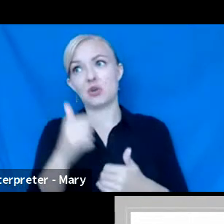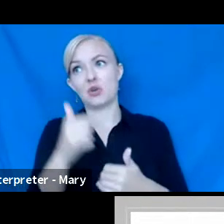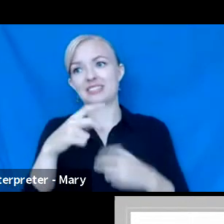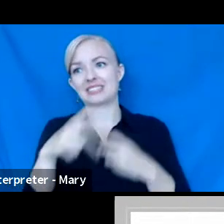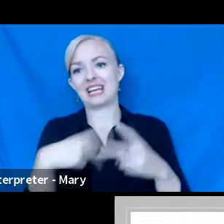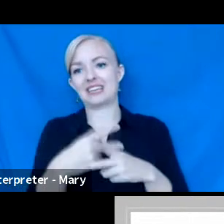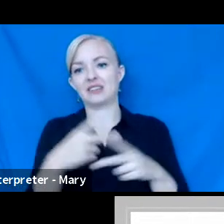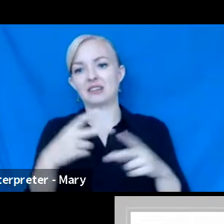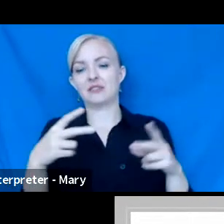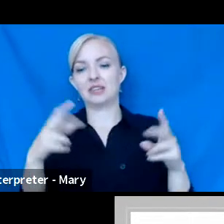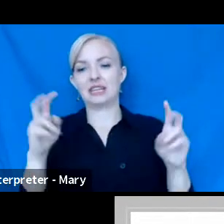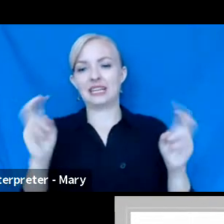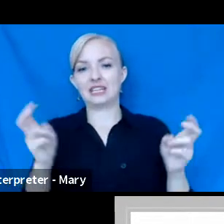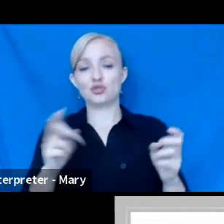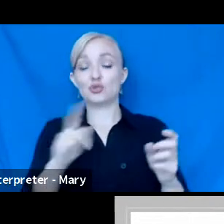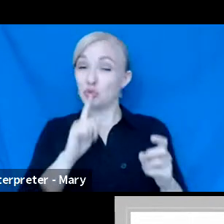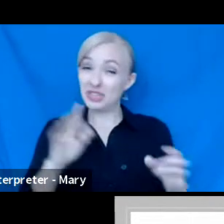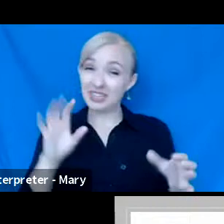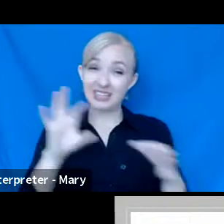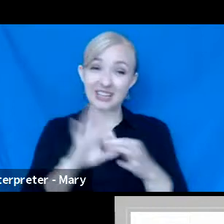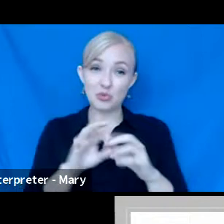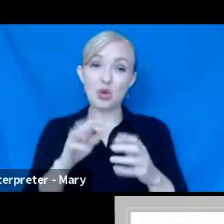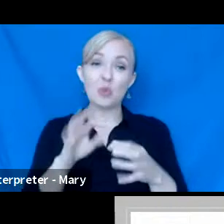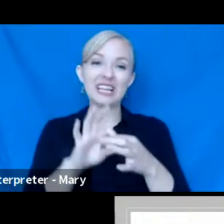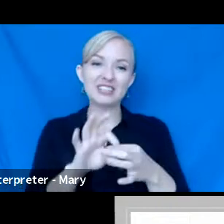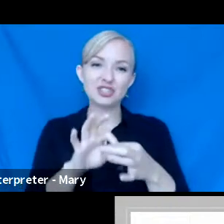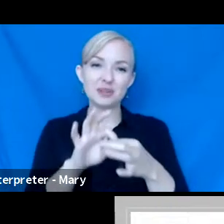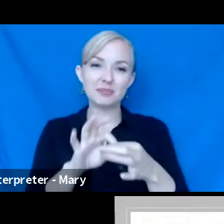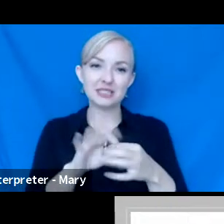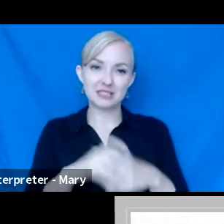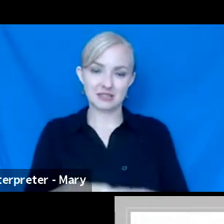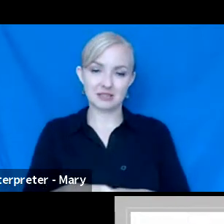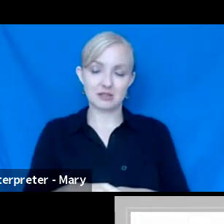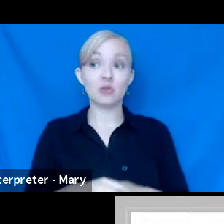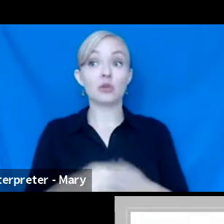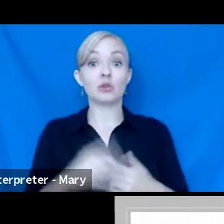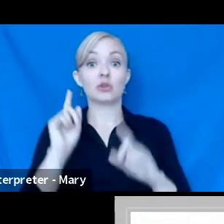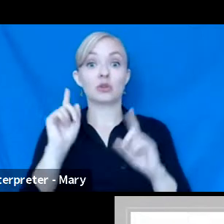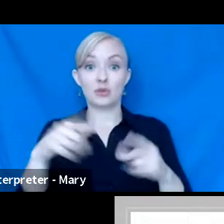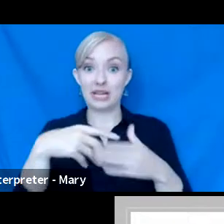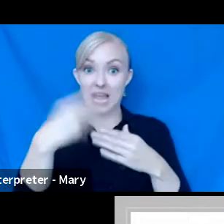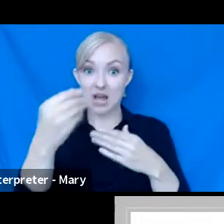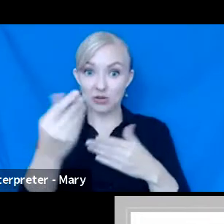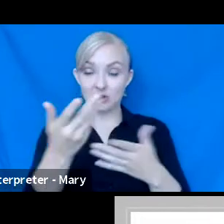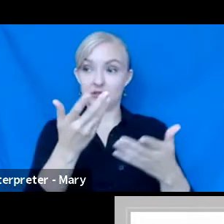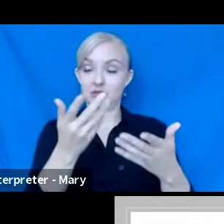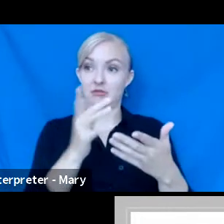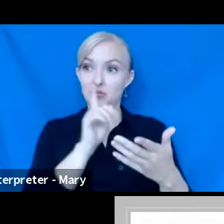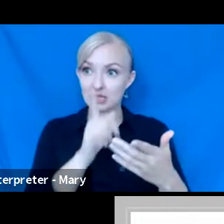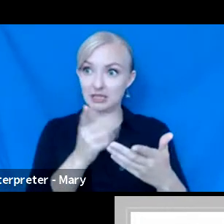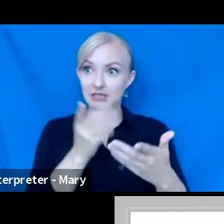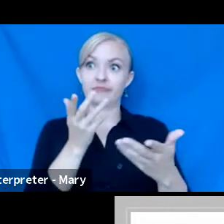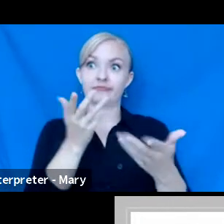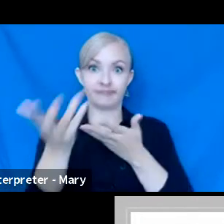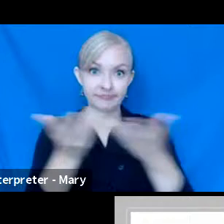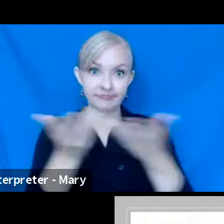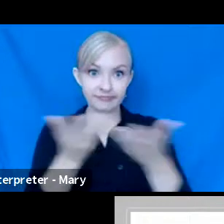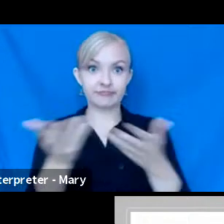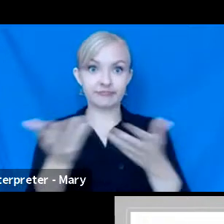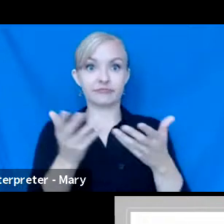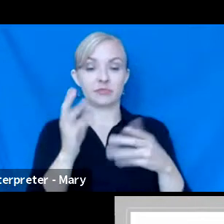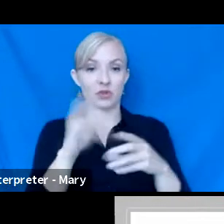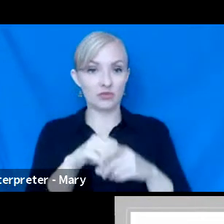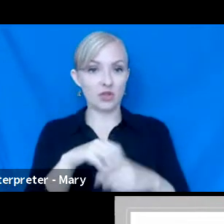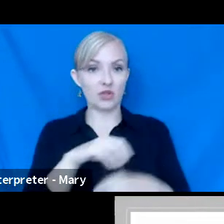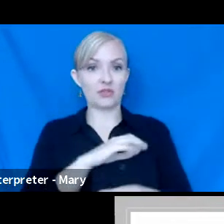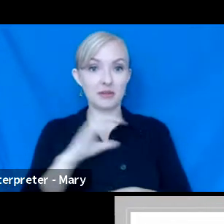issues all are about relationships. And so being out there, present in boards and